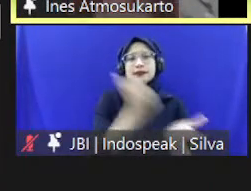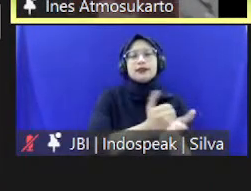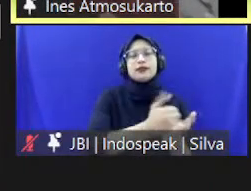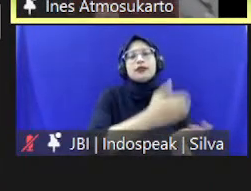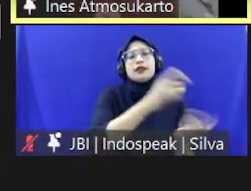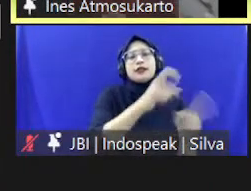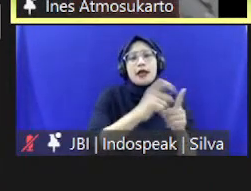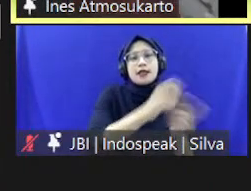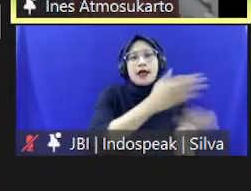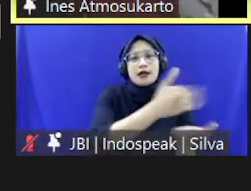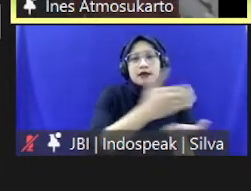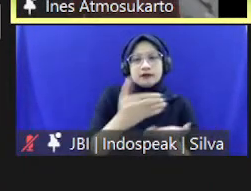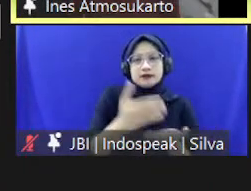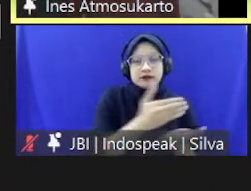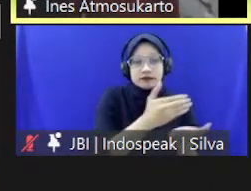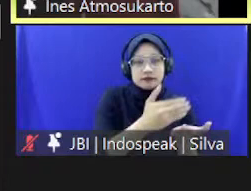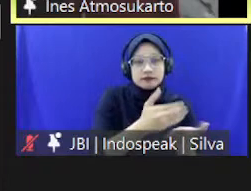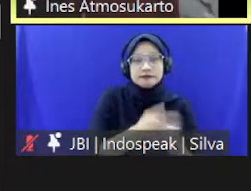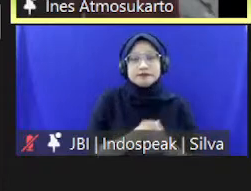equitably distributed